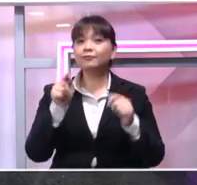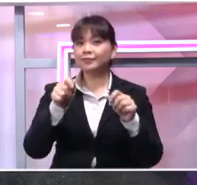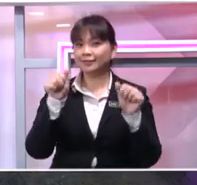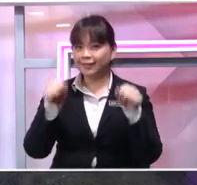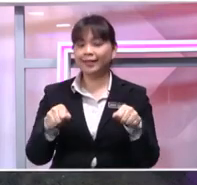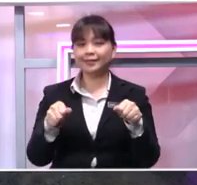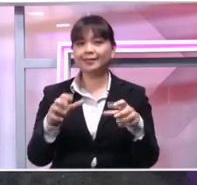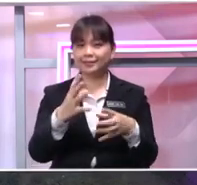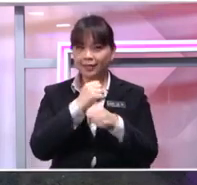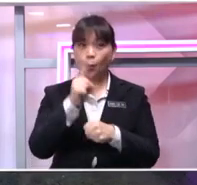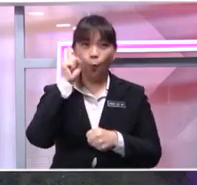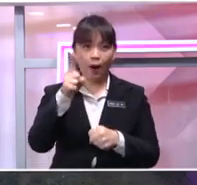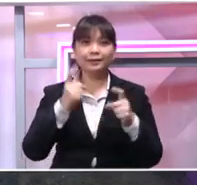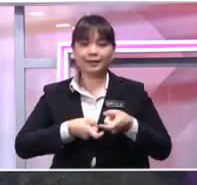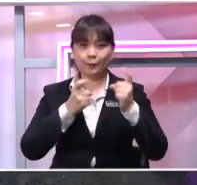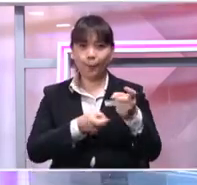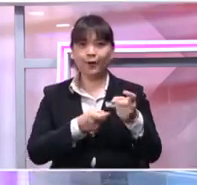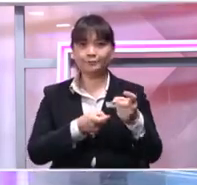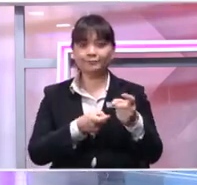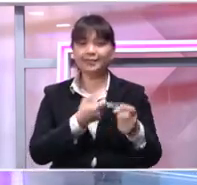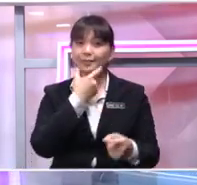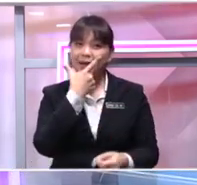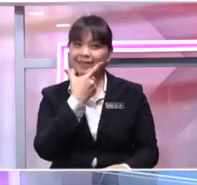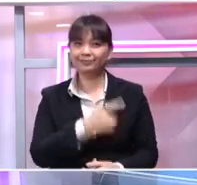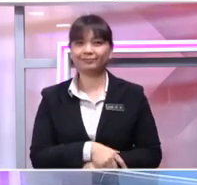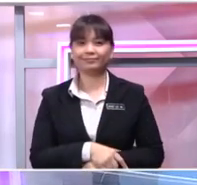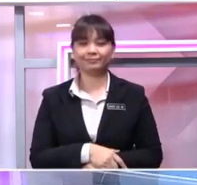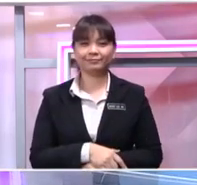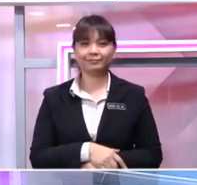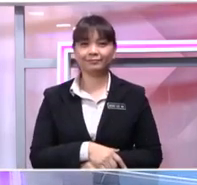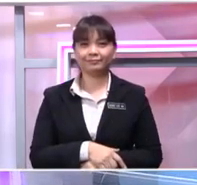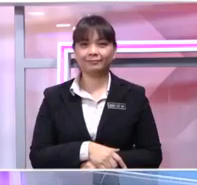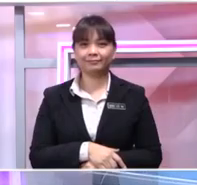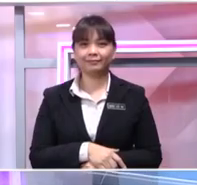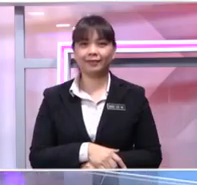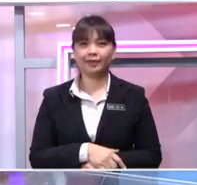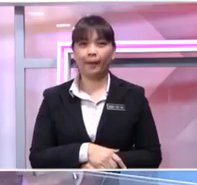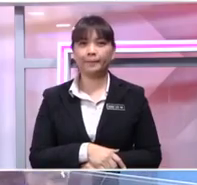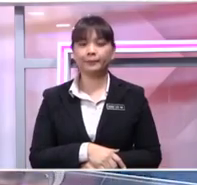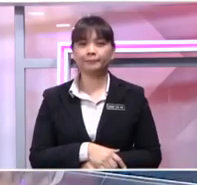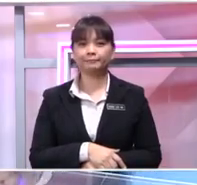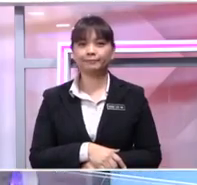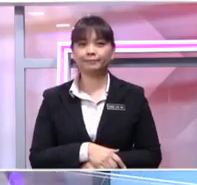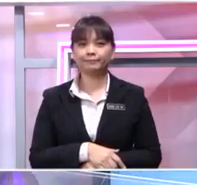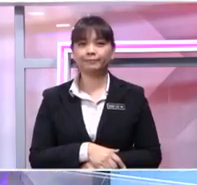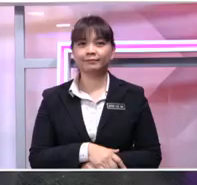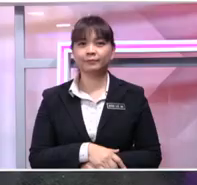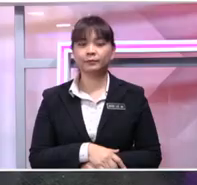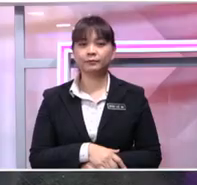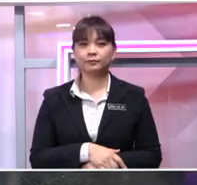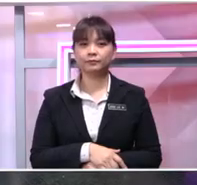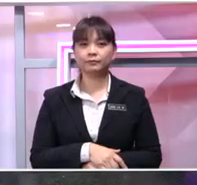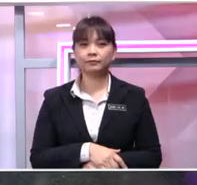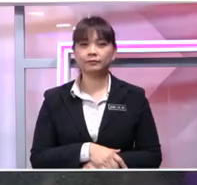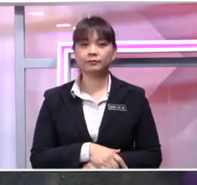a reward. Okay. Nice one. So, now they are equally shared the same number of smiles. Yes. I think